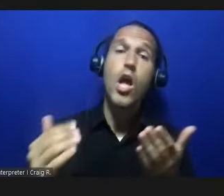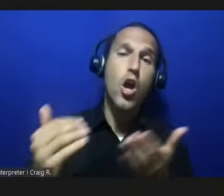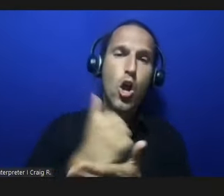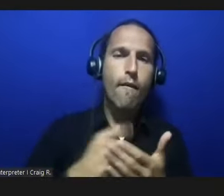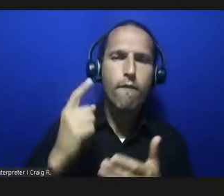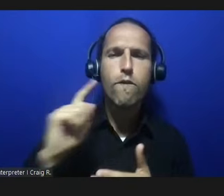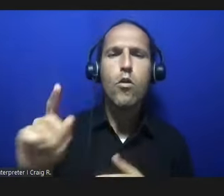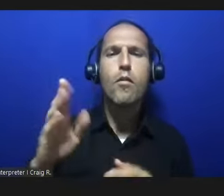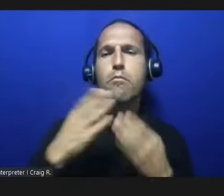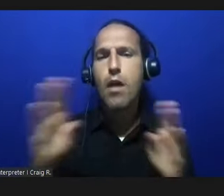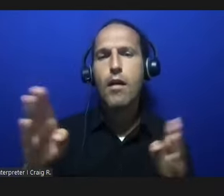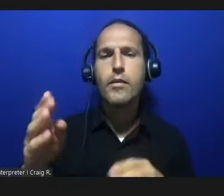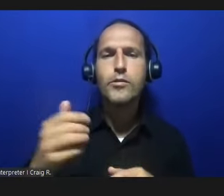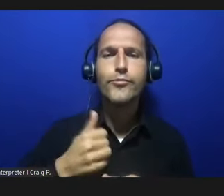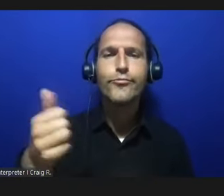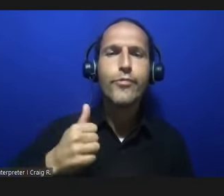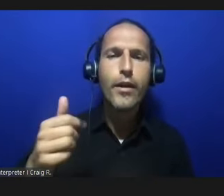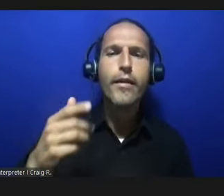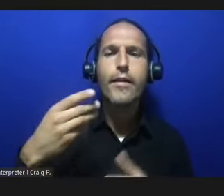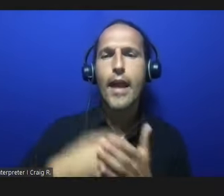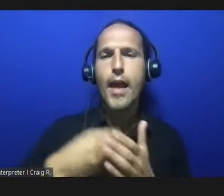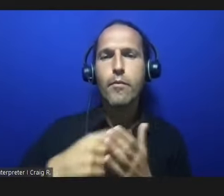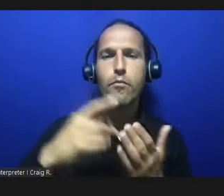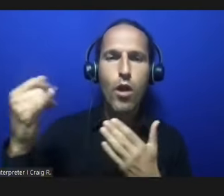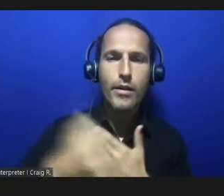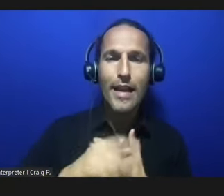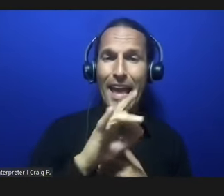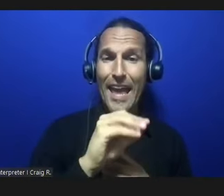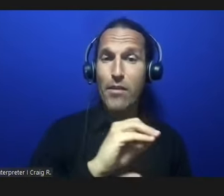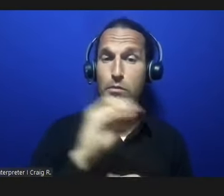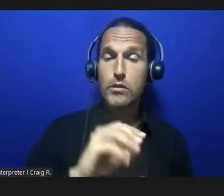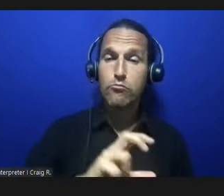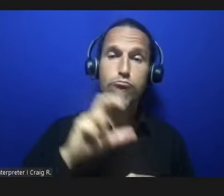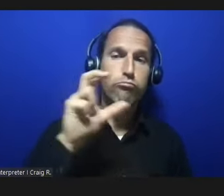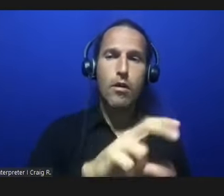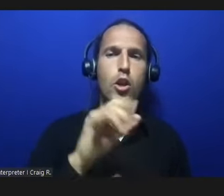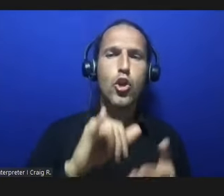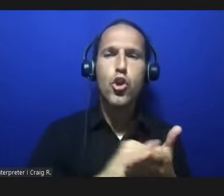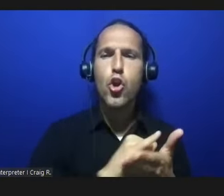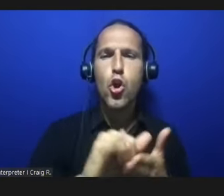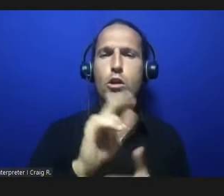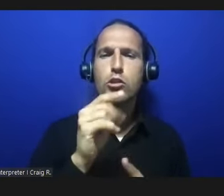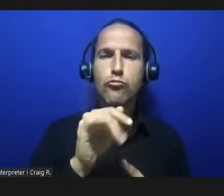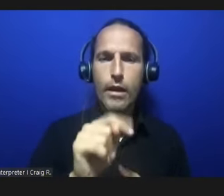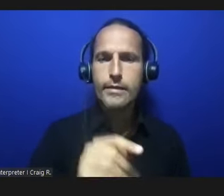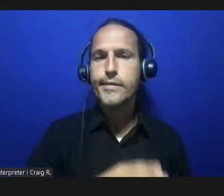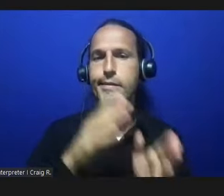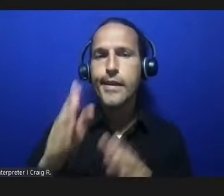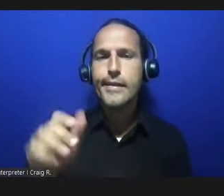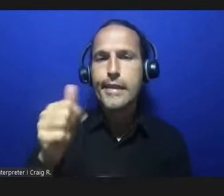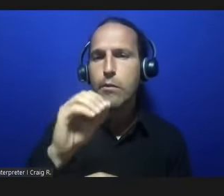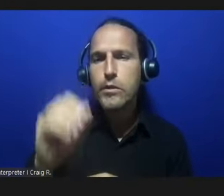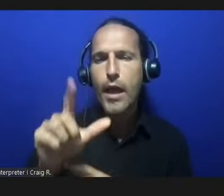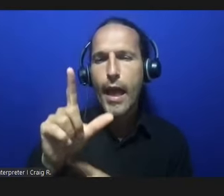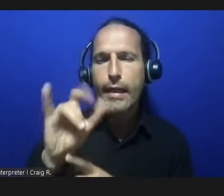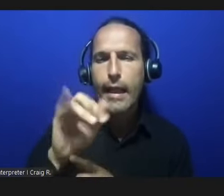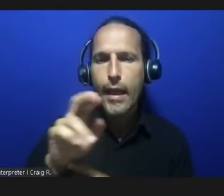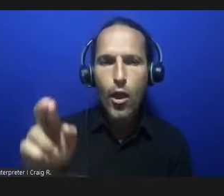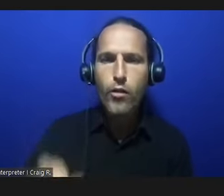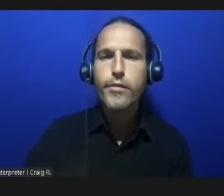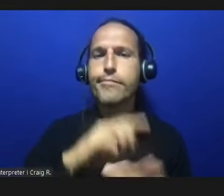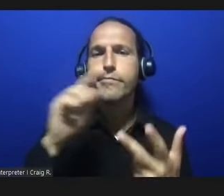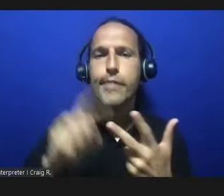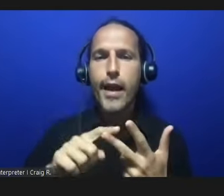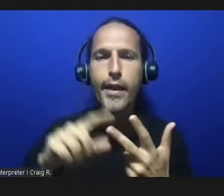public transportation capital projects, with 80% devoted to New York City Transit, 10% to the Long Island Railroad, and 10% to Metro